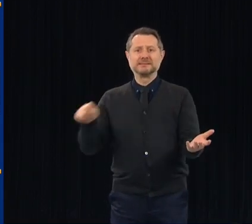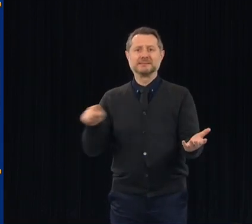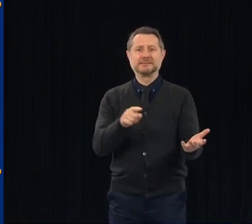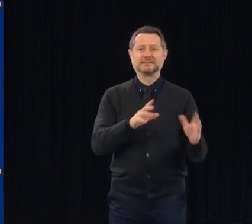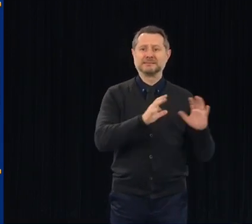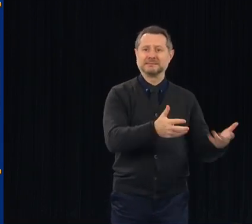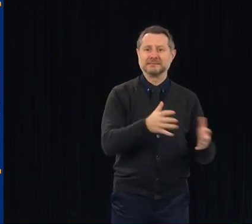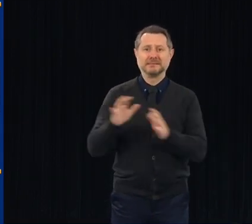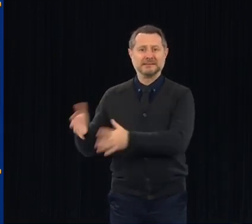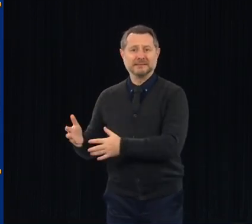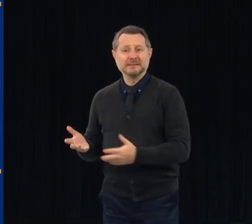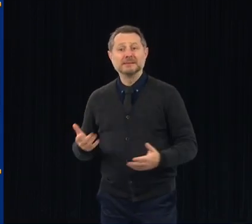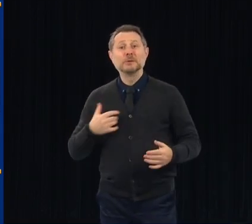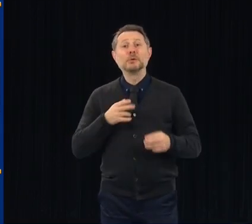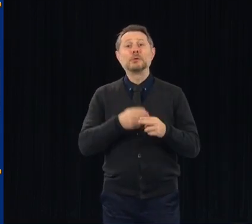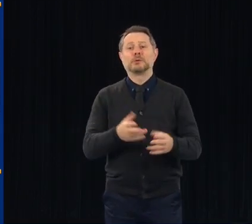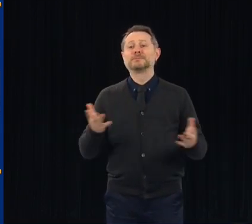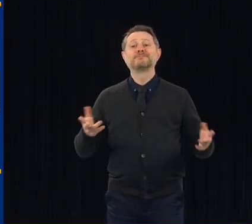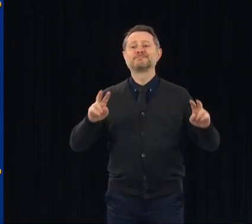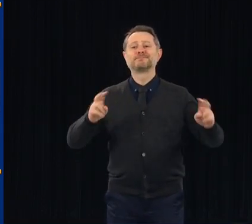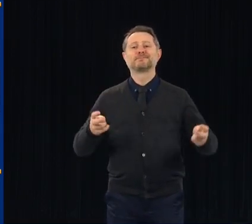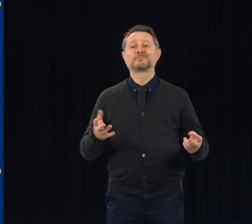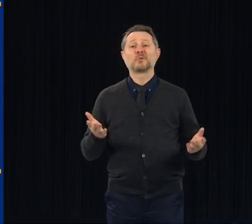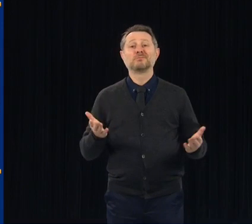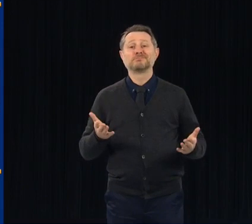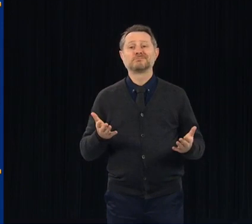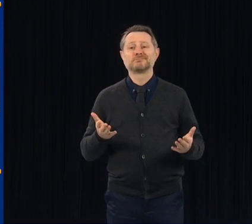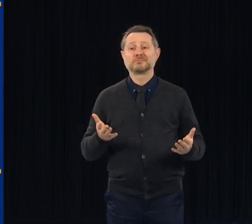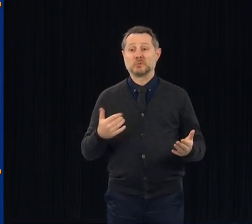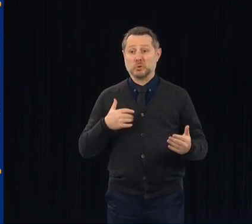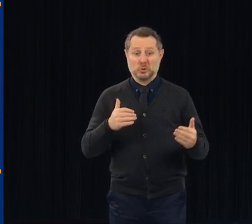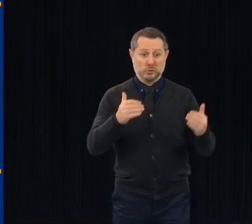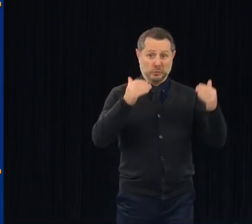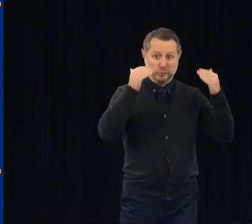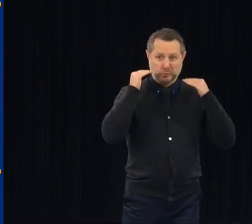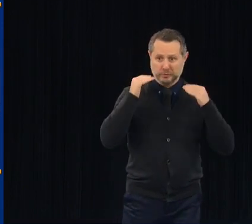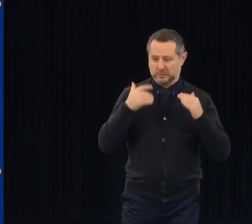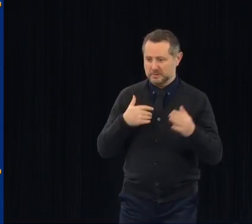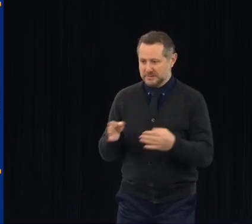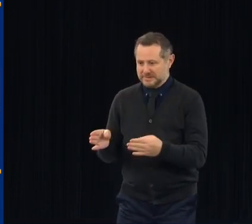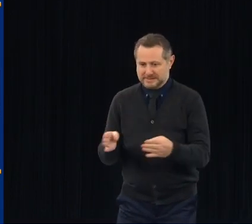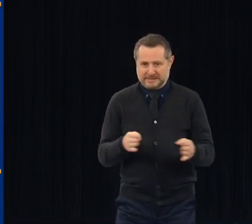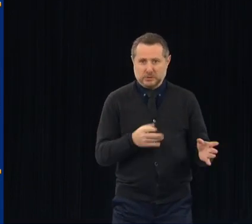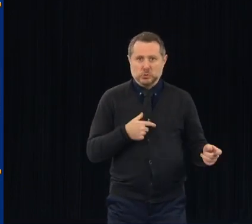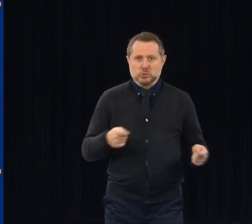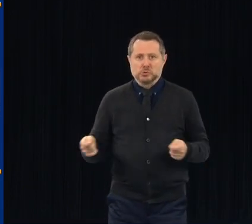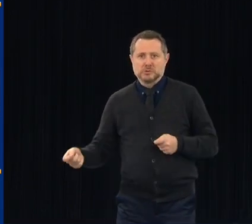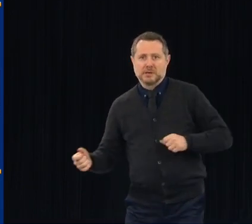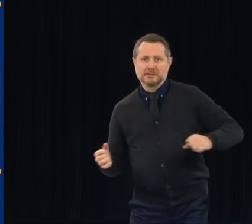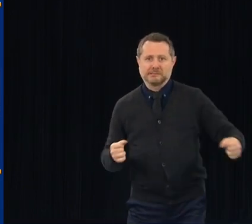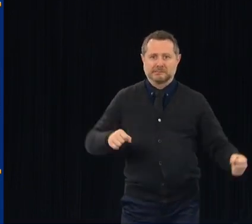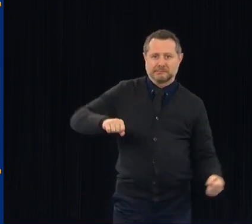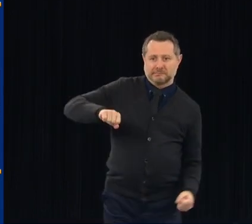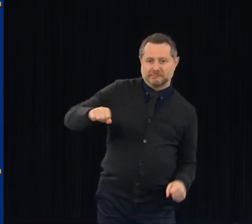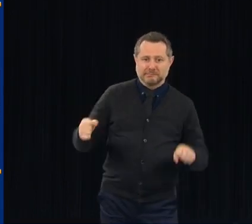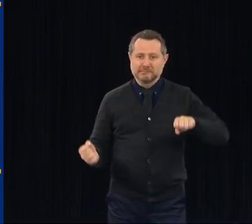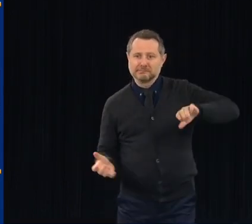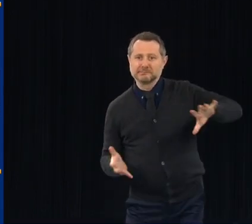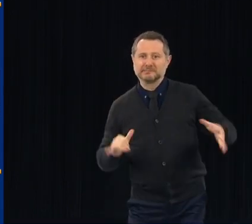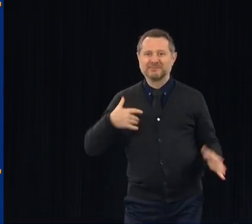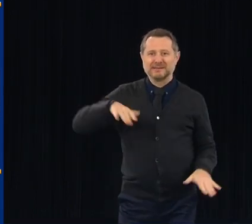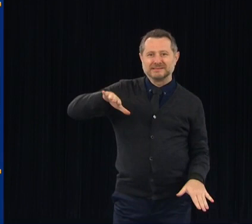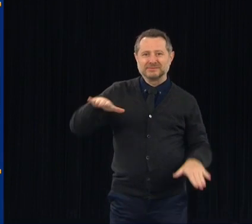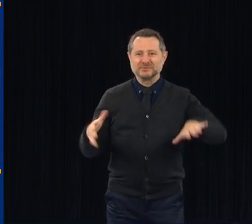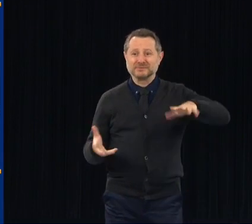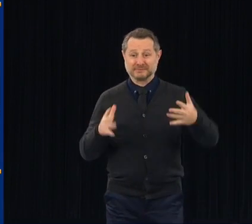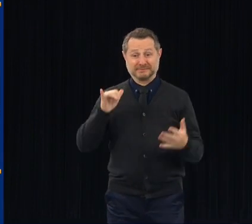We have to surge and flex, which means you have to deal with, if you're an individual hospital or hospital